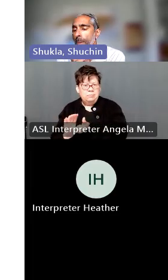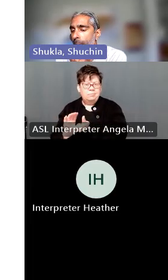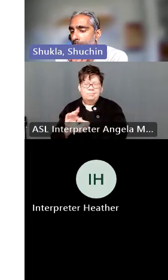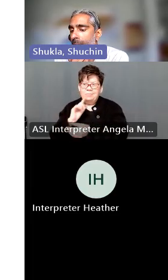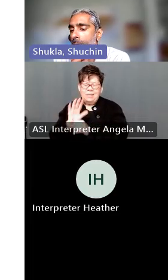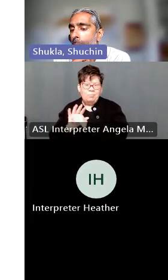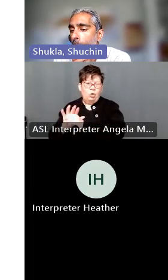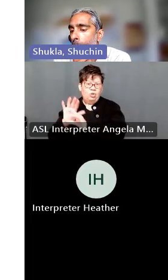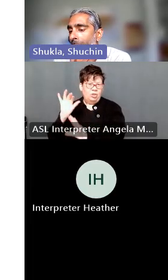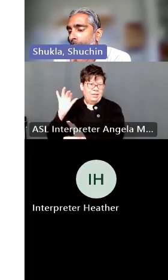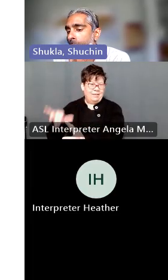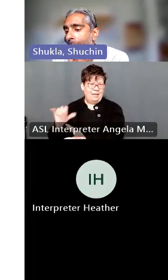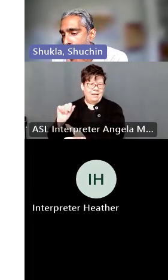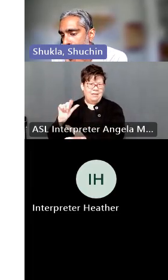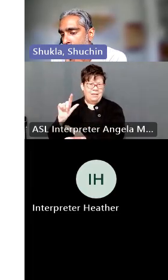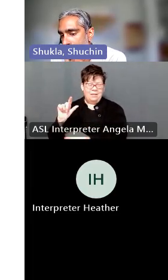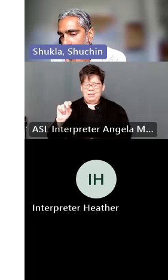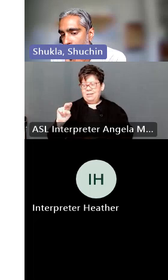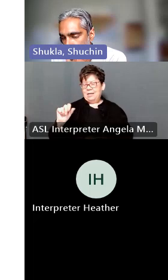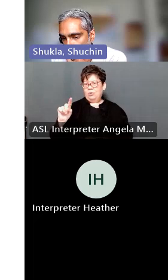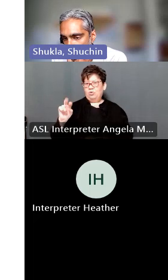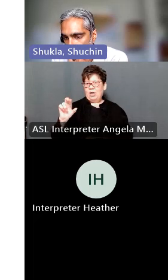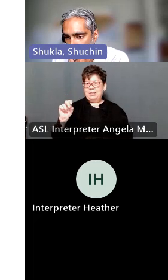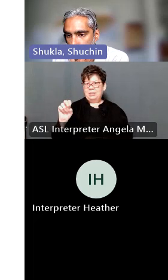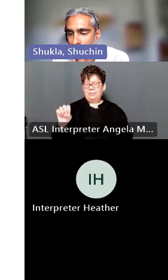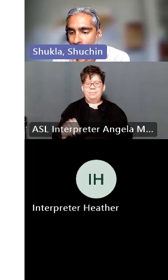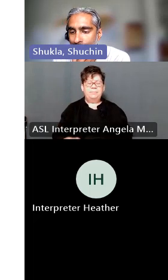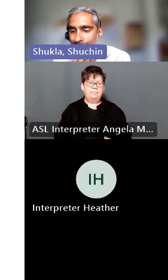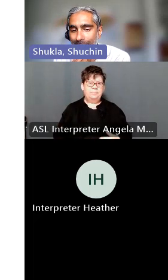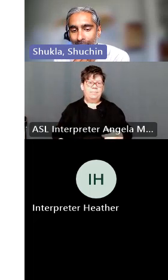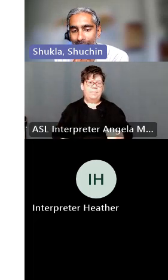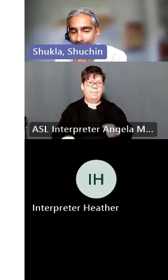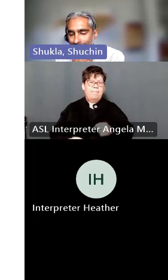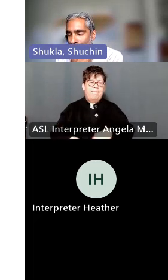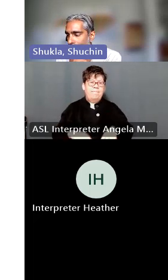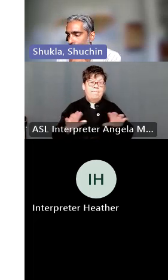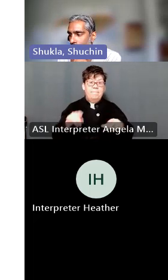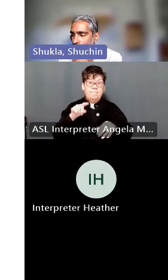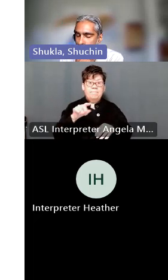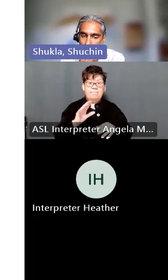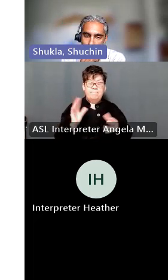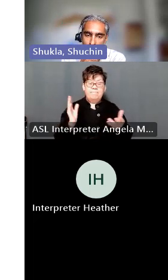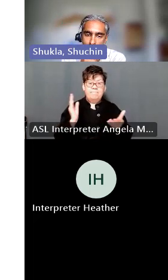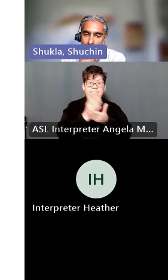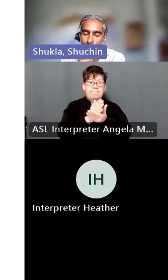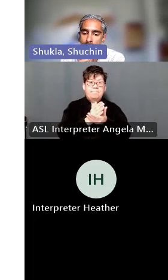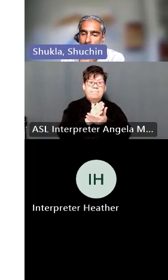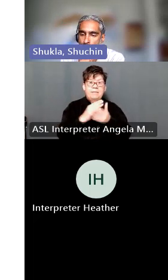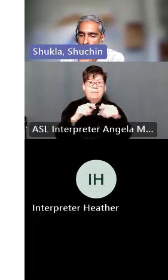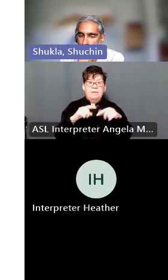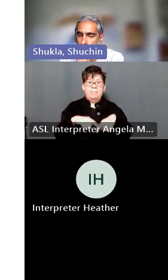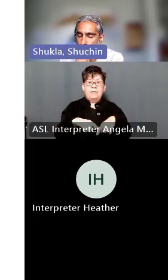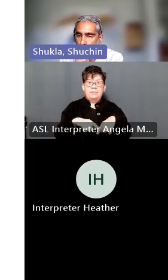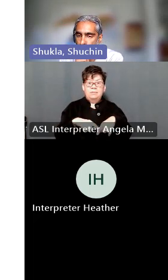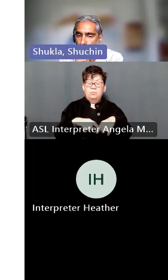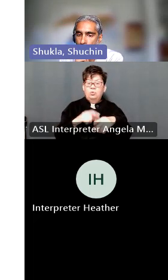The fourth treatment option is what we might call abstinence-based treatment. So this is a study that just came up like 2 years